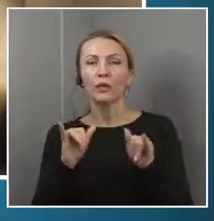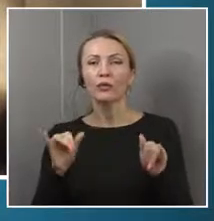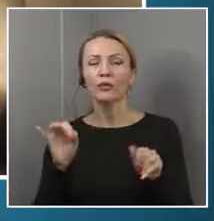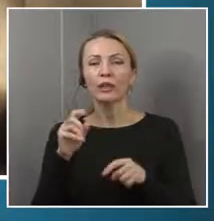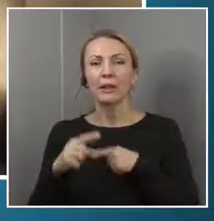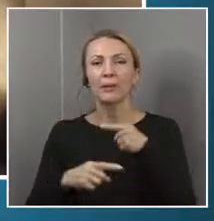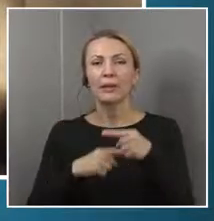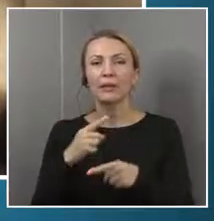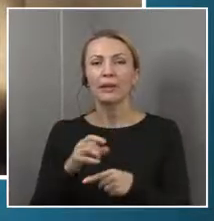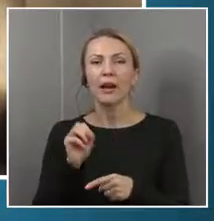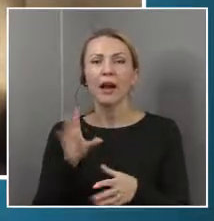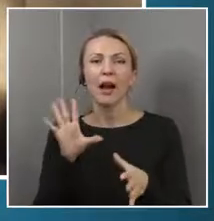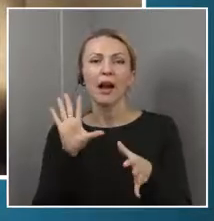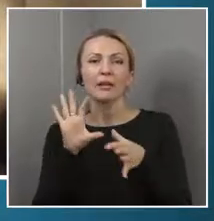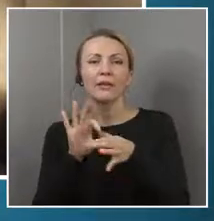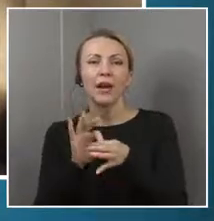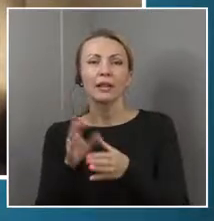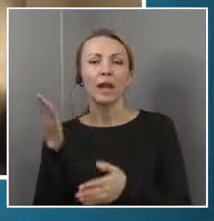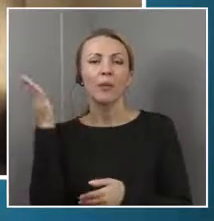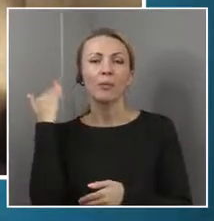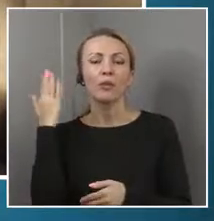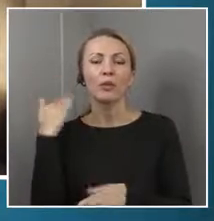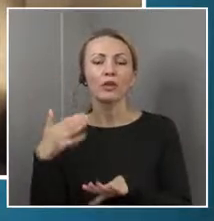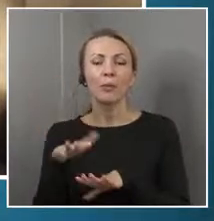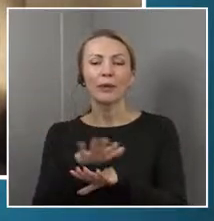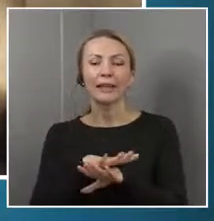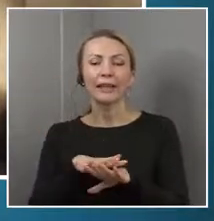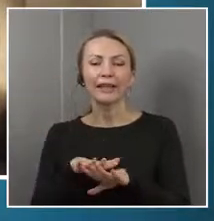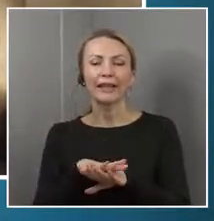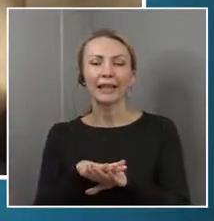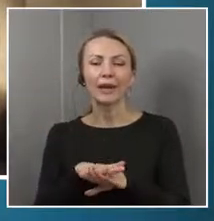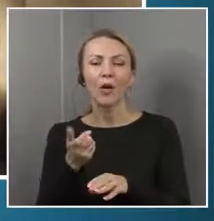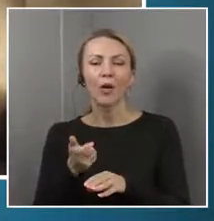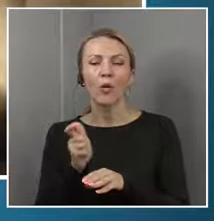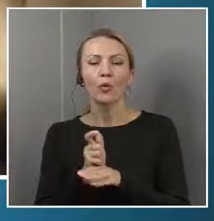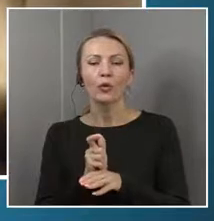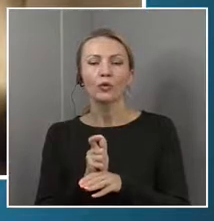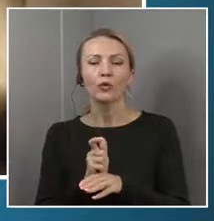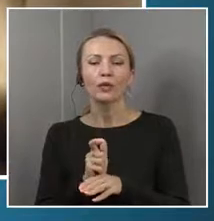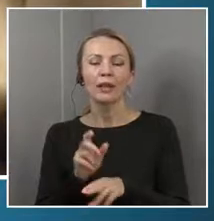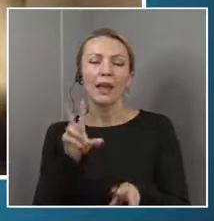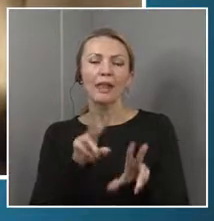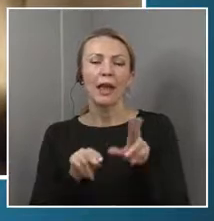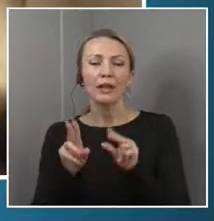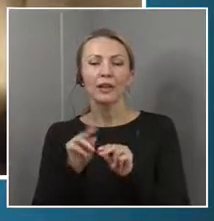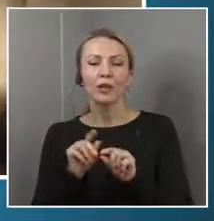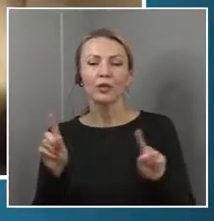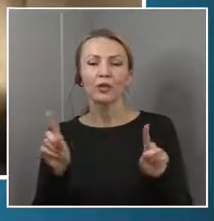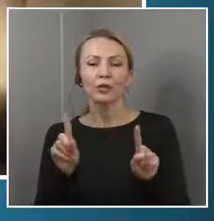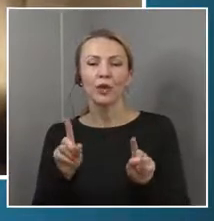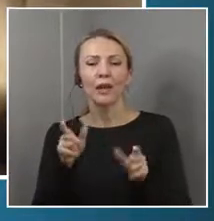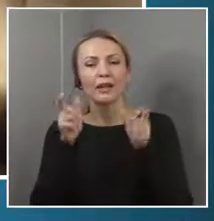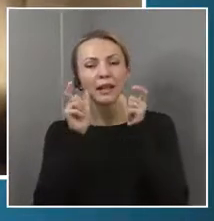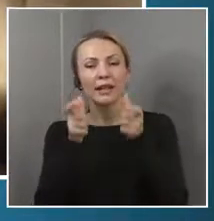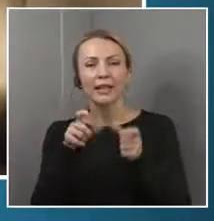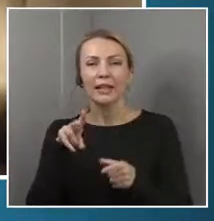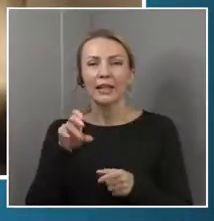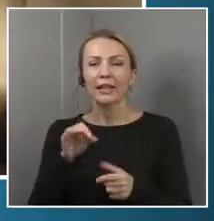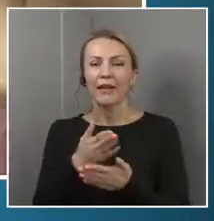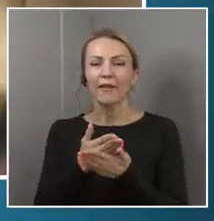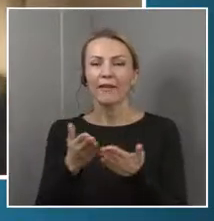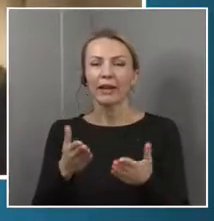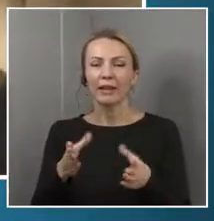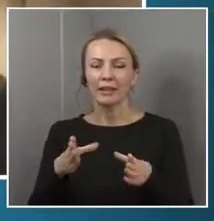which I find reassuring anyway, but I don't know if other people will. So I